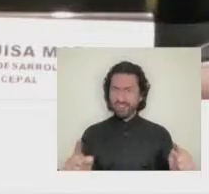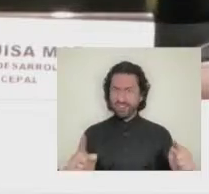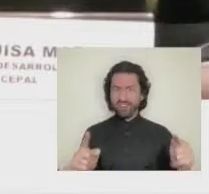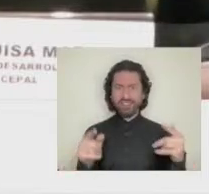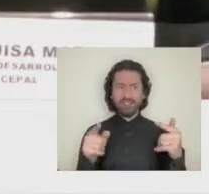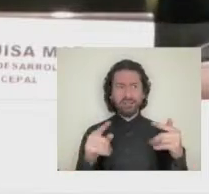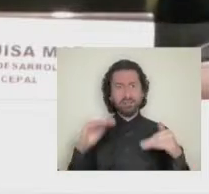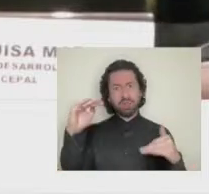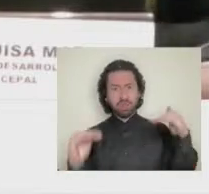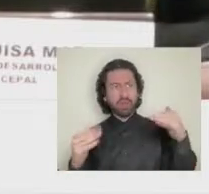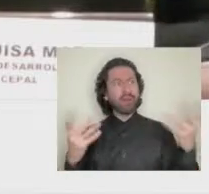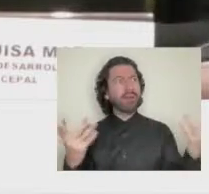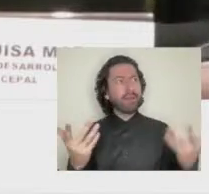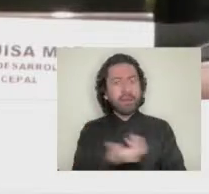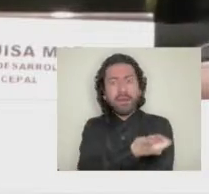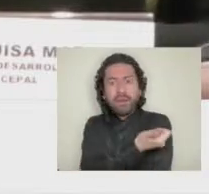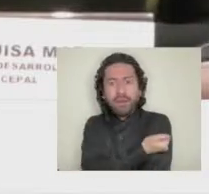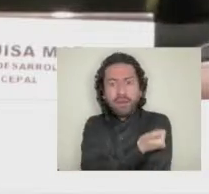se.